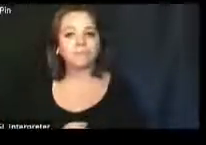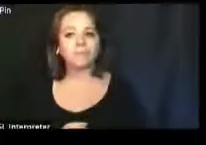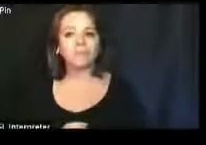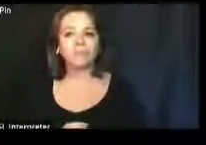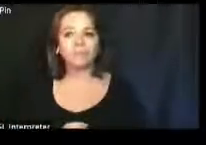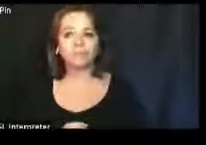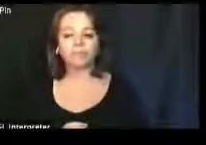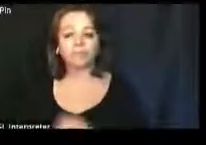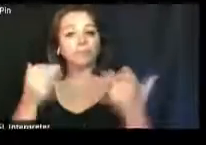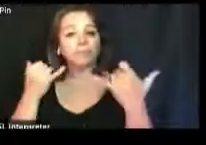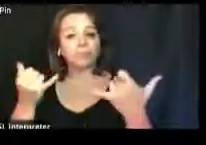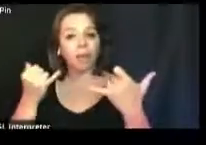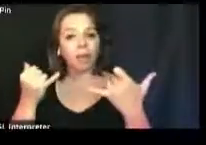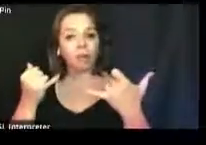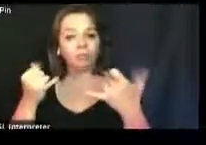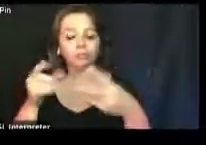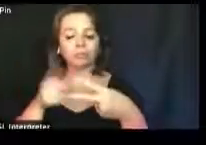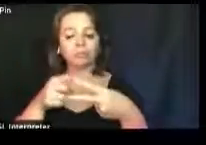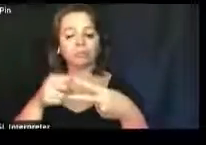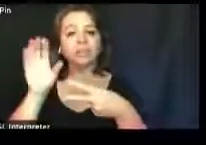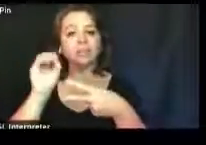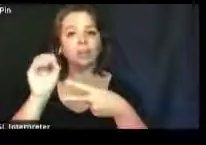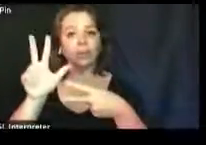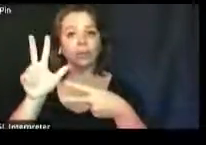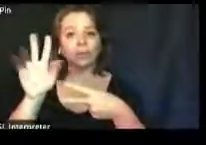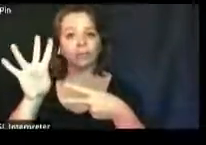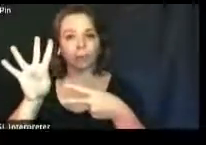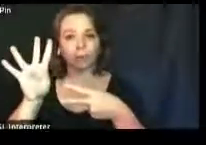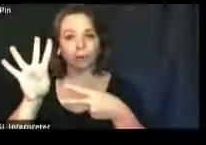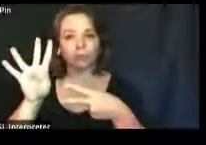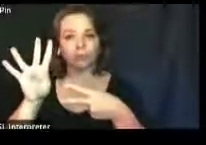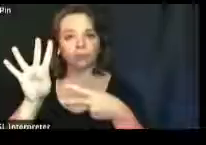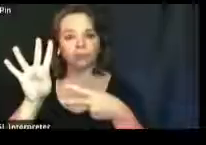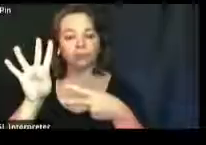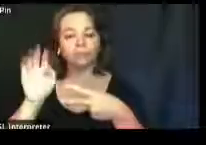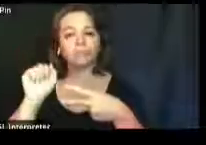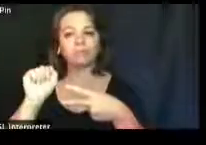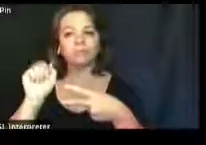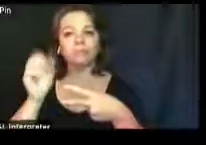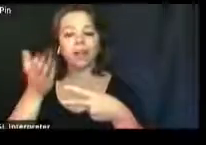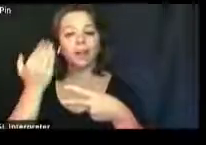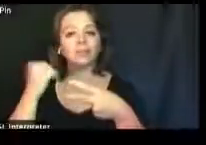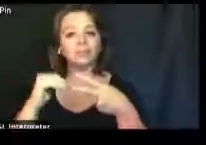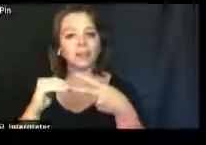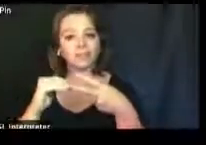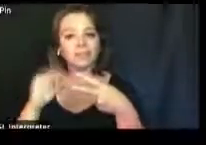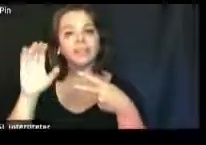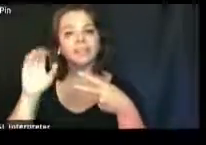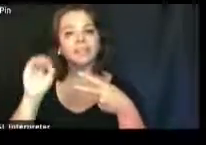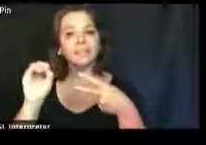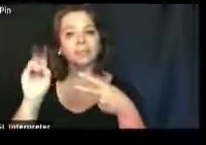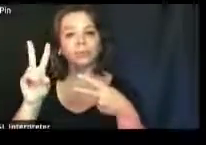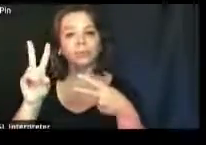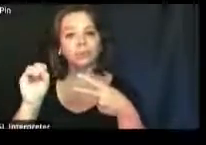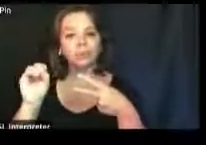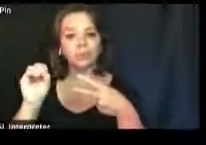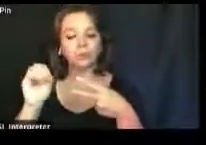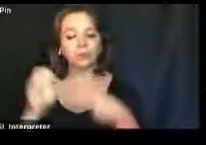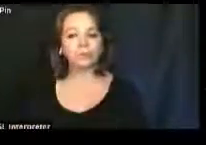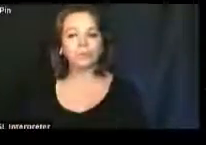Right now we will have 034, and up next will be 020.